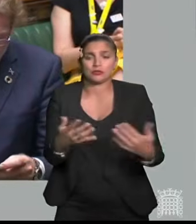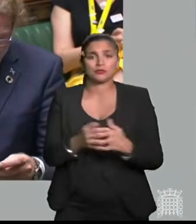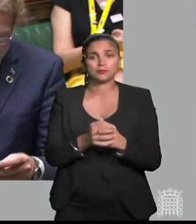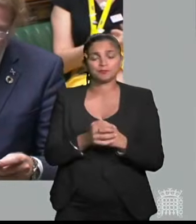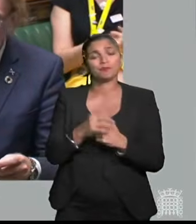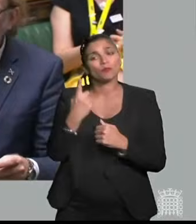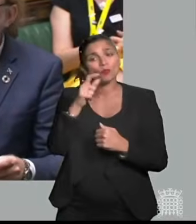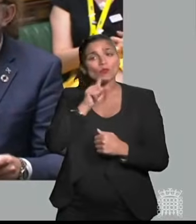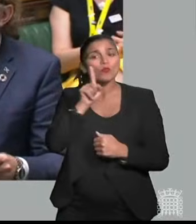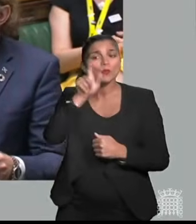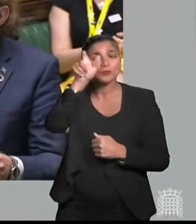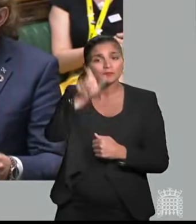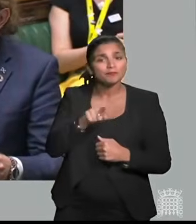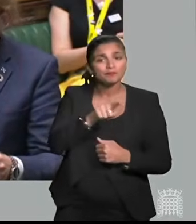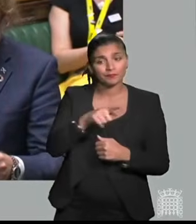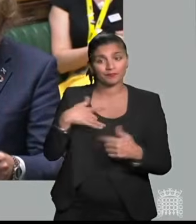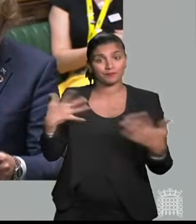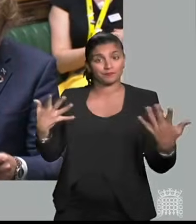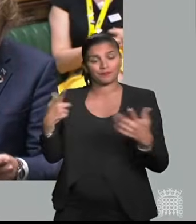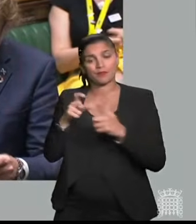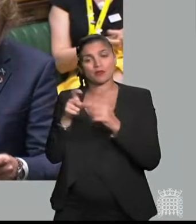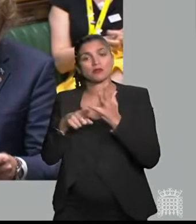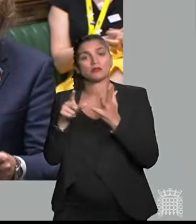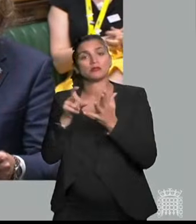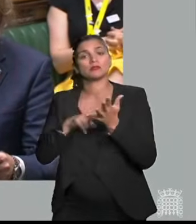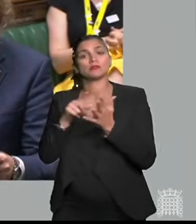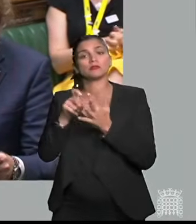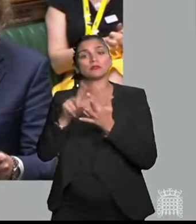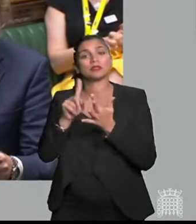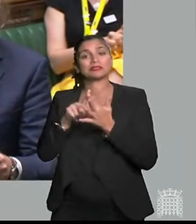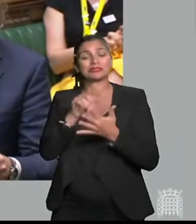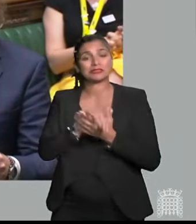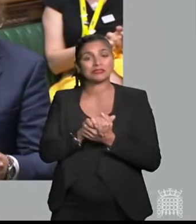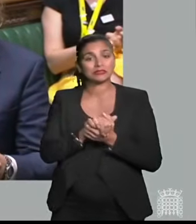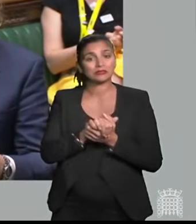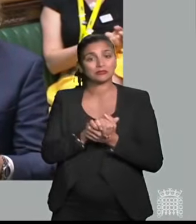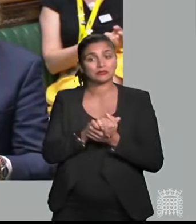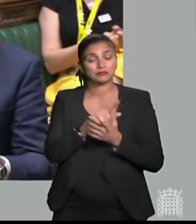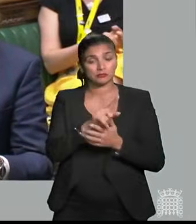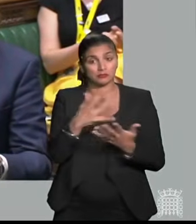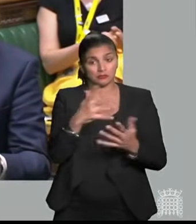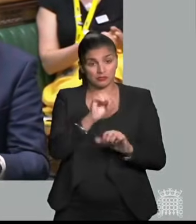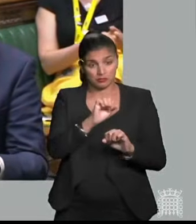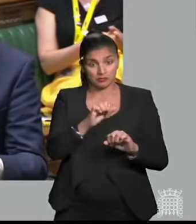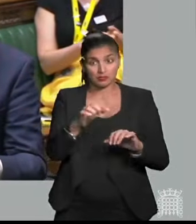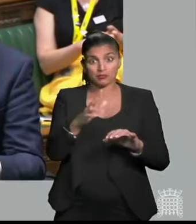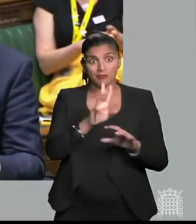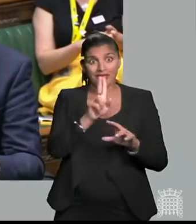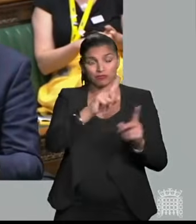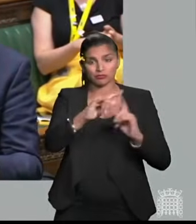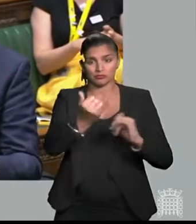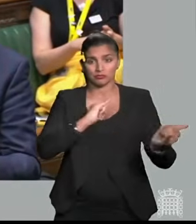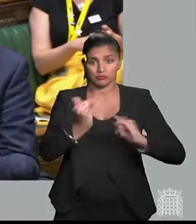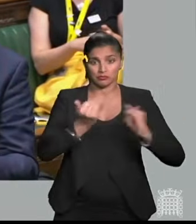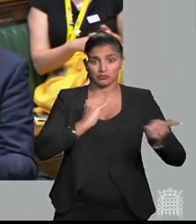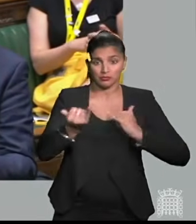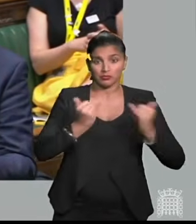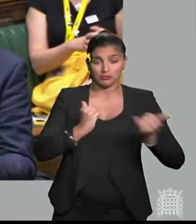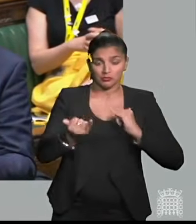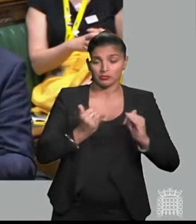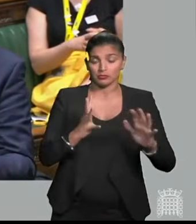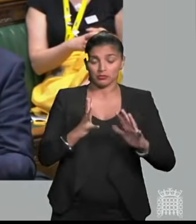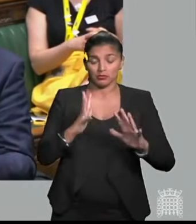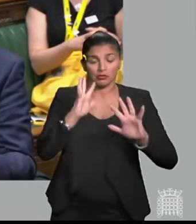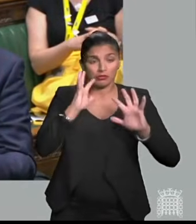councillor in my city of Dundee and the wife of Scotland's First Minister, has had to take calls from her parents, Elizabeth and Majid, who, like all others trapped